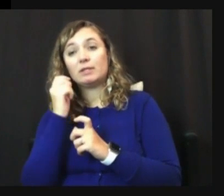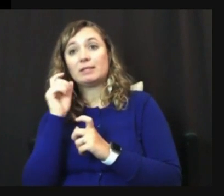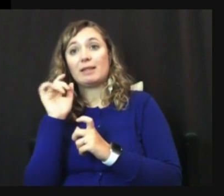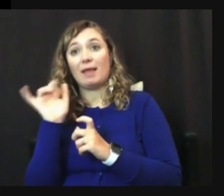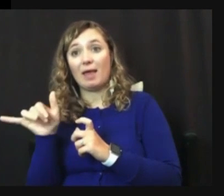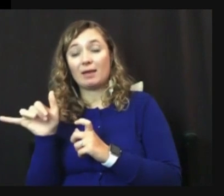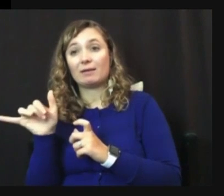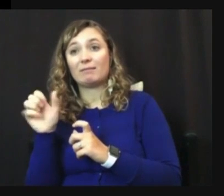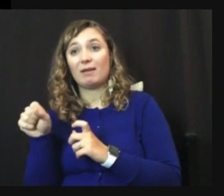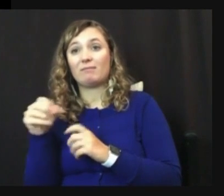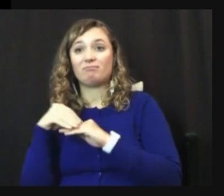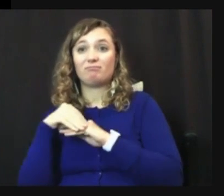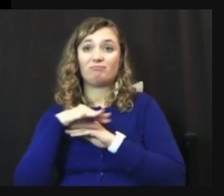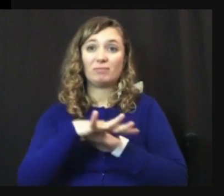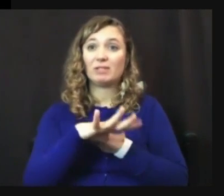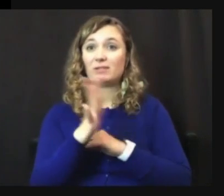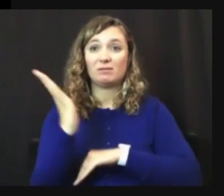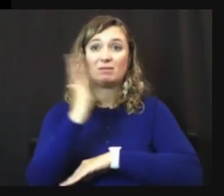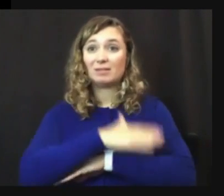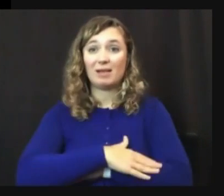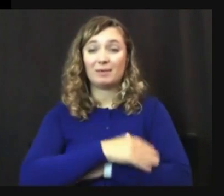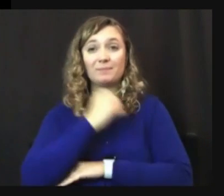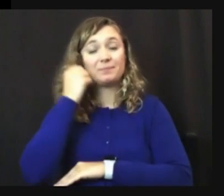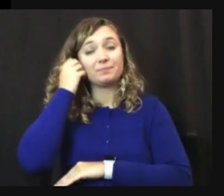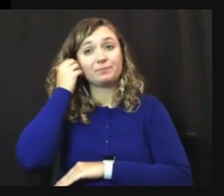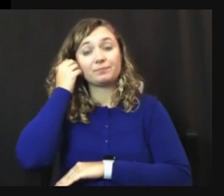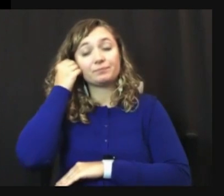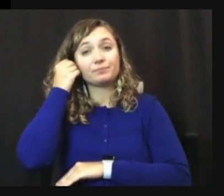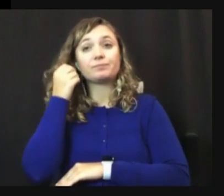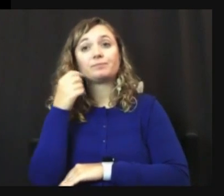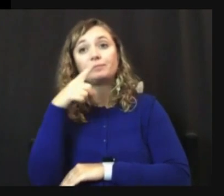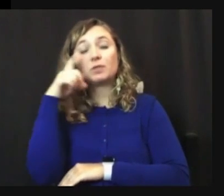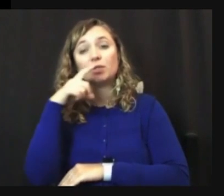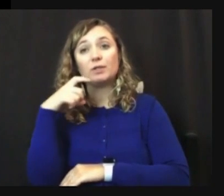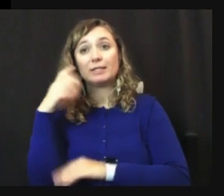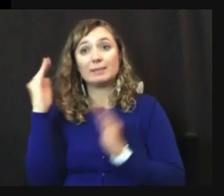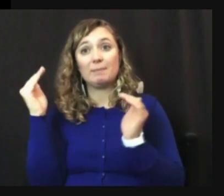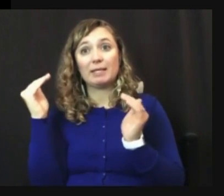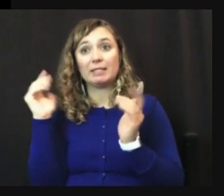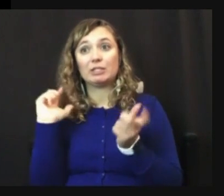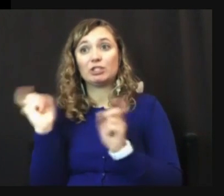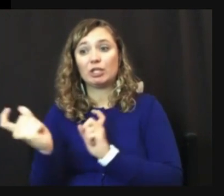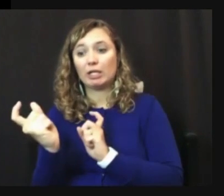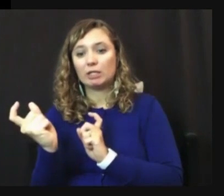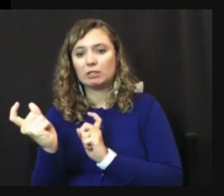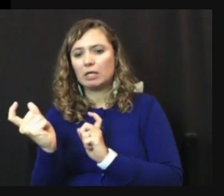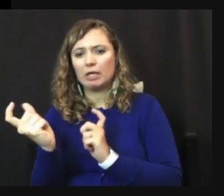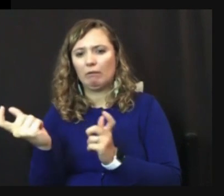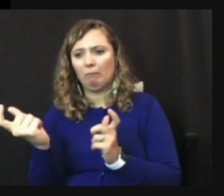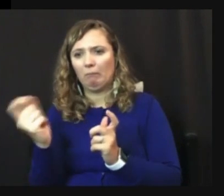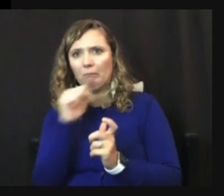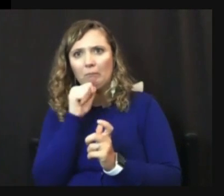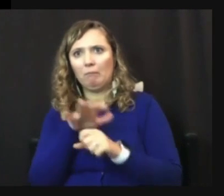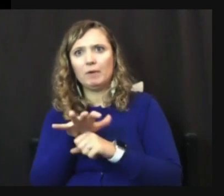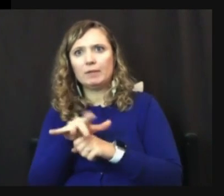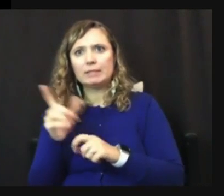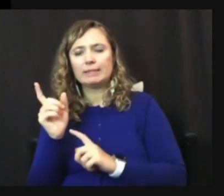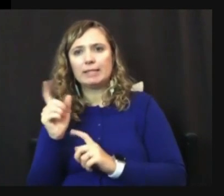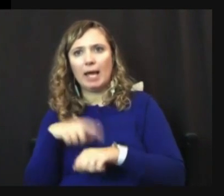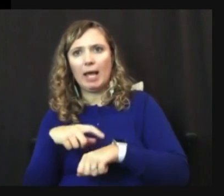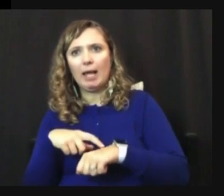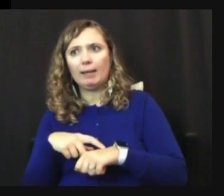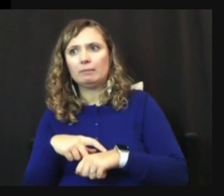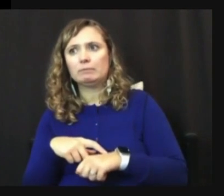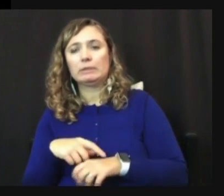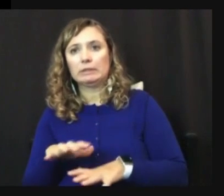because your body isn't, because you're expected to make that change and you're not given enough time to. But this also gets into